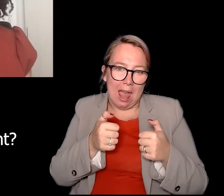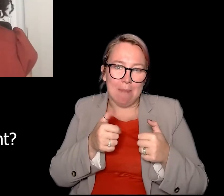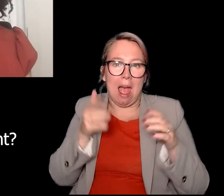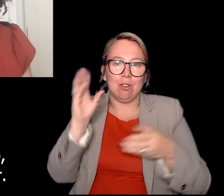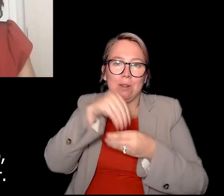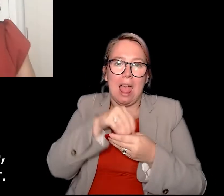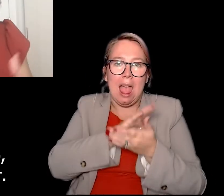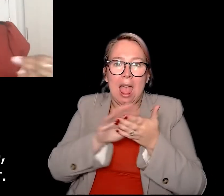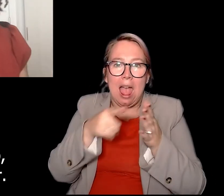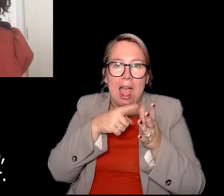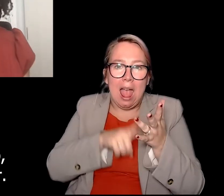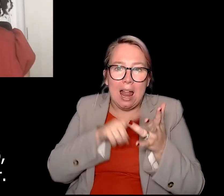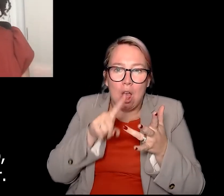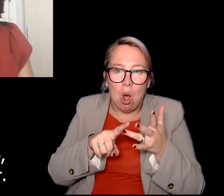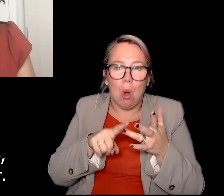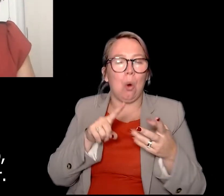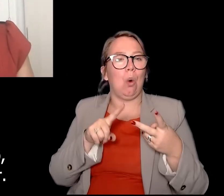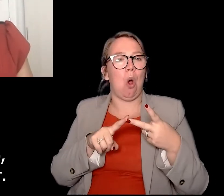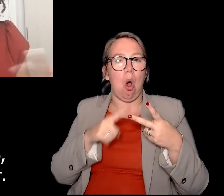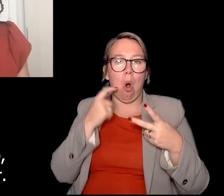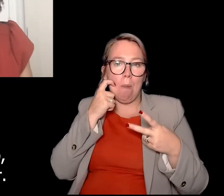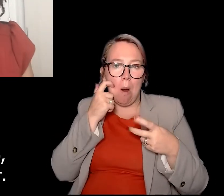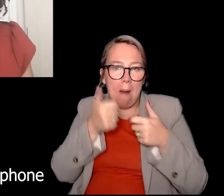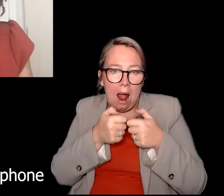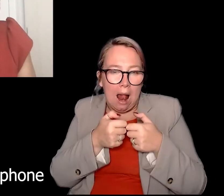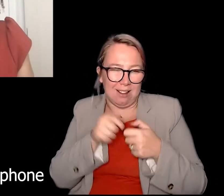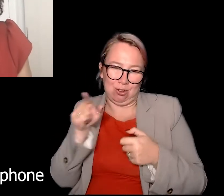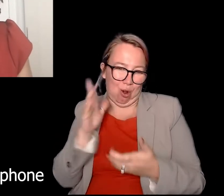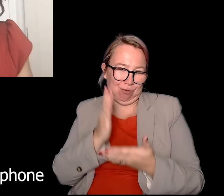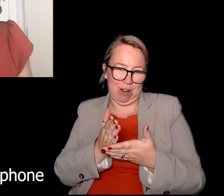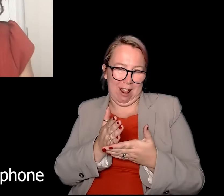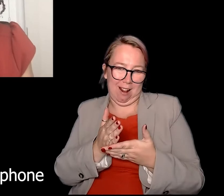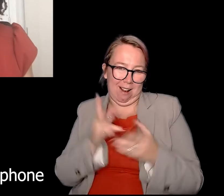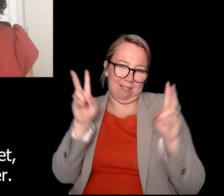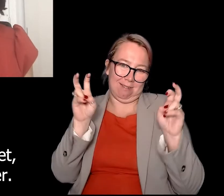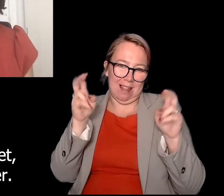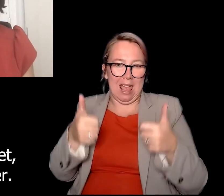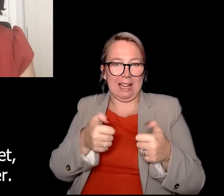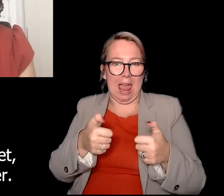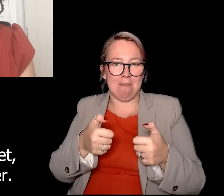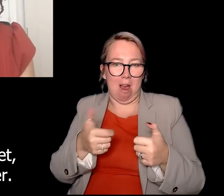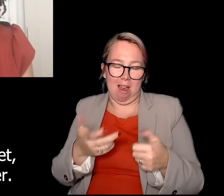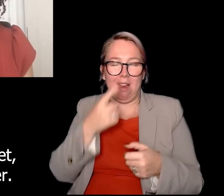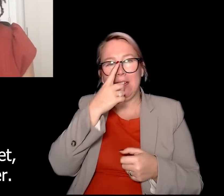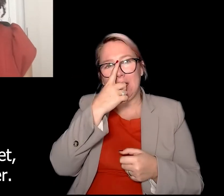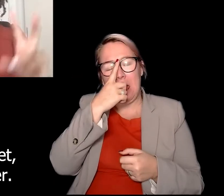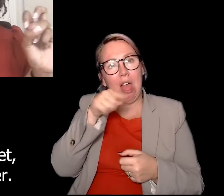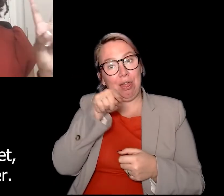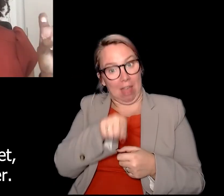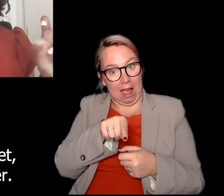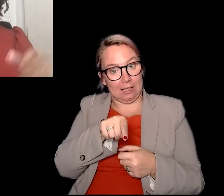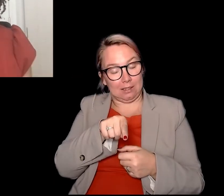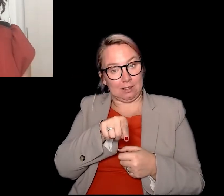don't blank, right? If you don't play Halo, if you don't, you know, whatever. Like, hey, if you play on your mobile phone or if you play on a tablet, you're